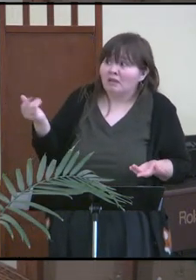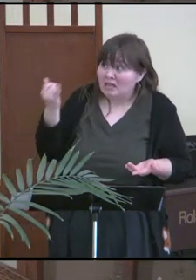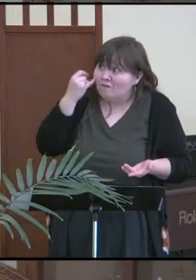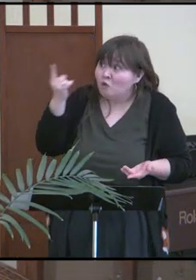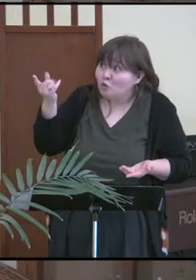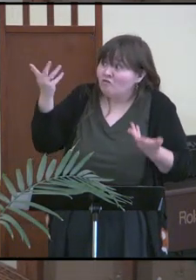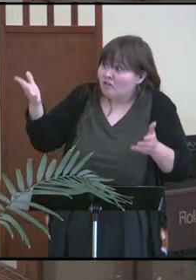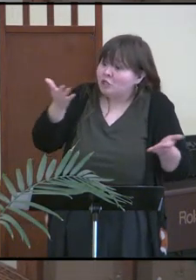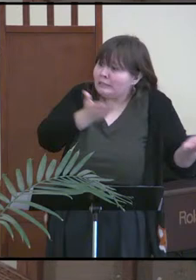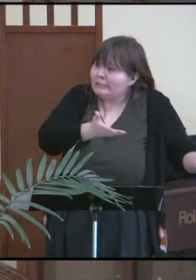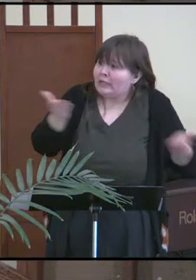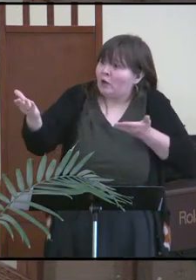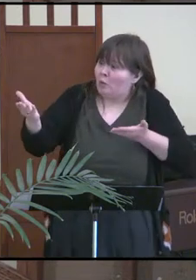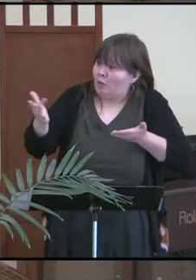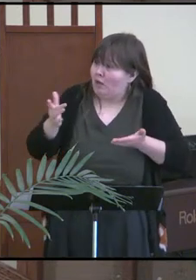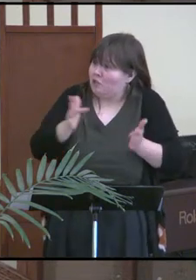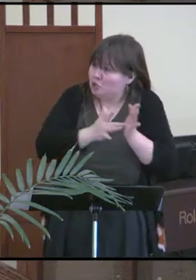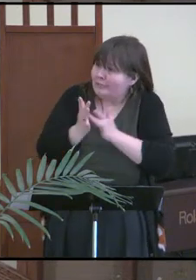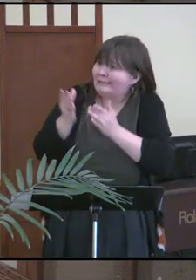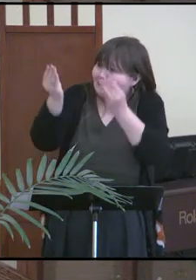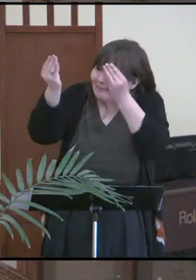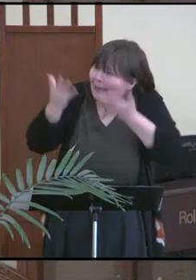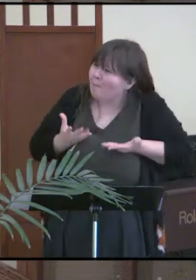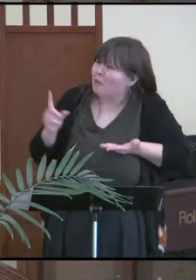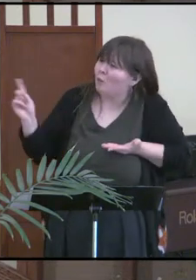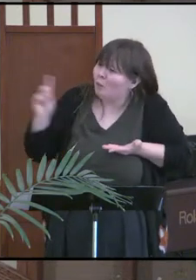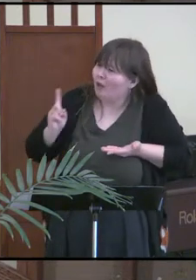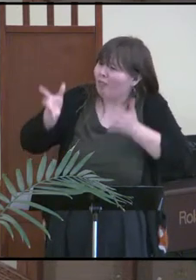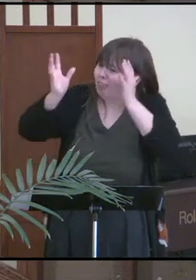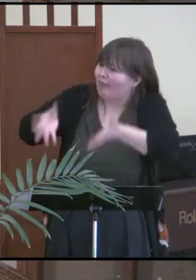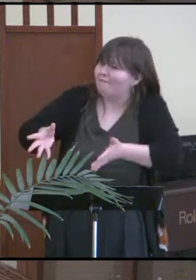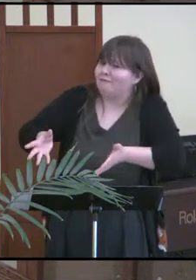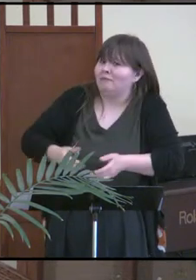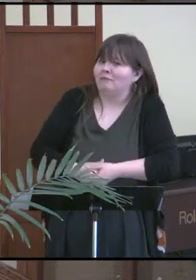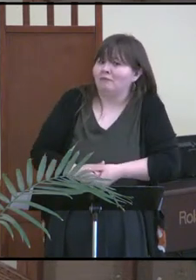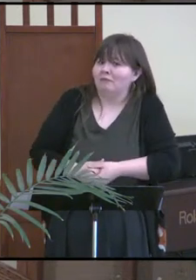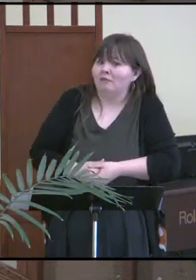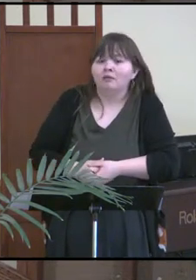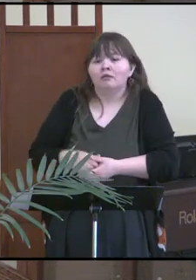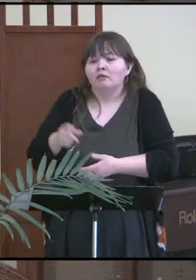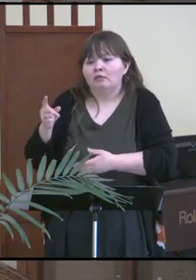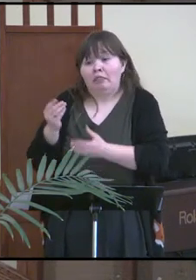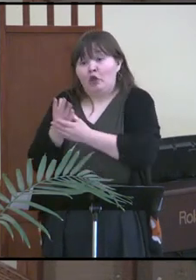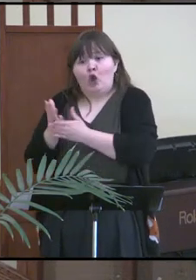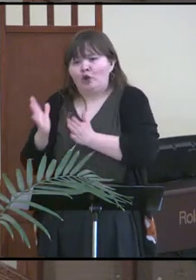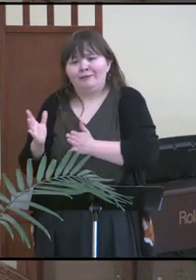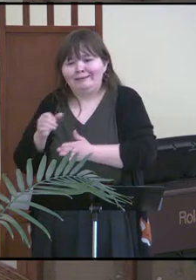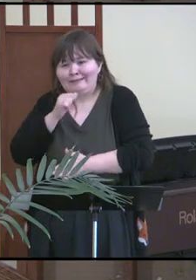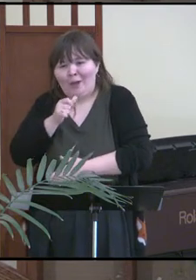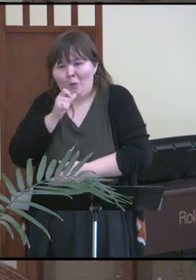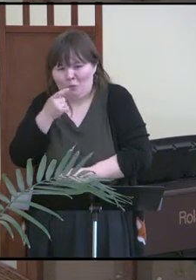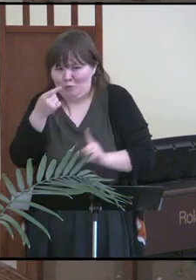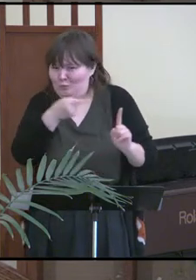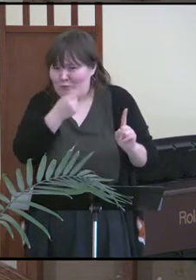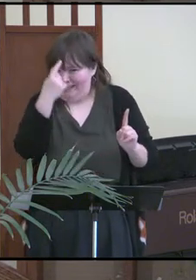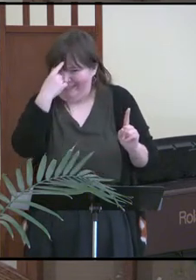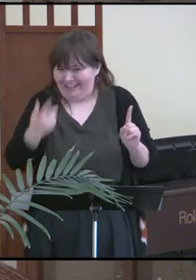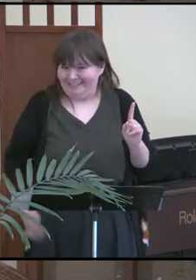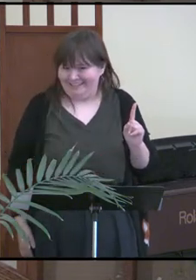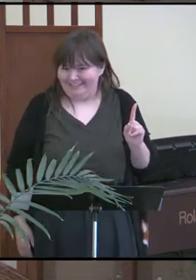you have carried him away, tell me where you have laid him." But the gardener is not who she thinks he